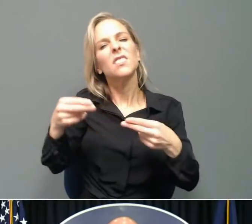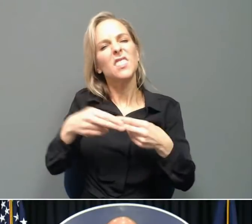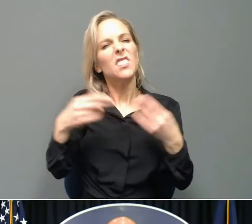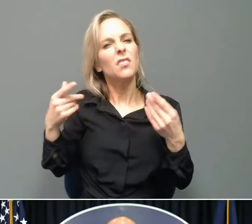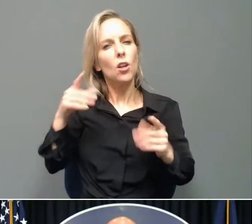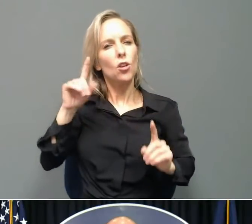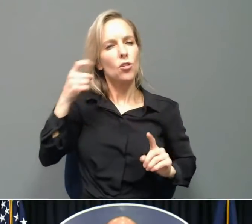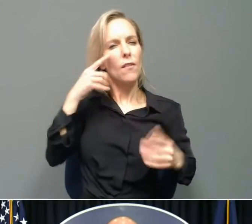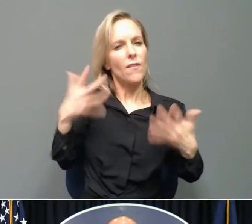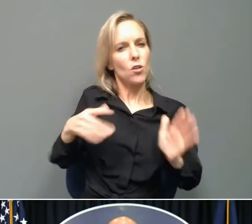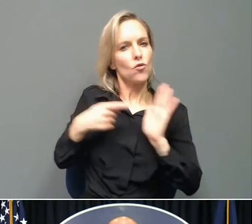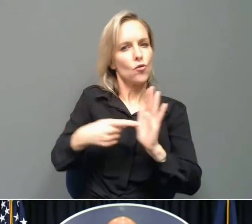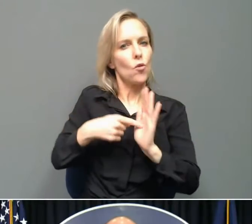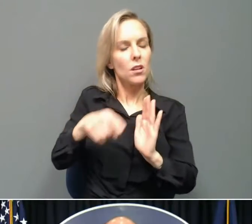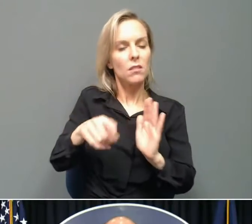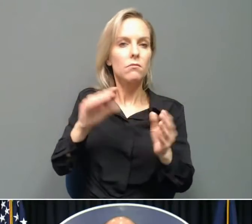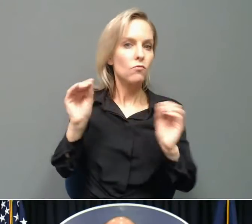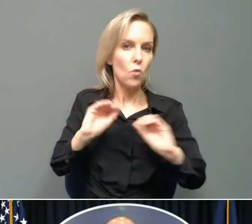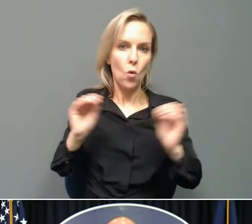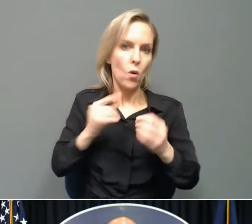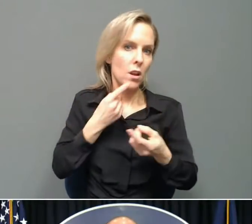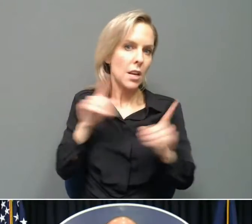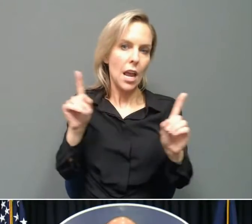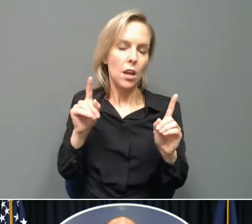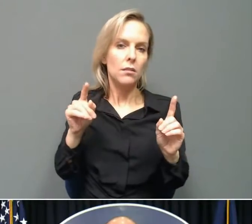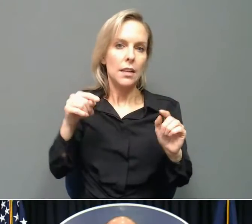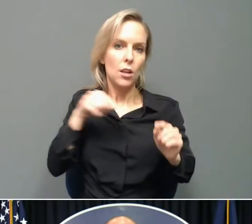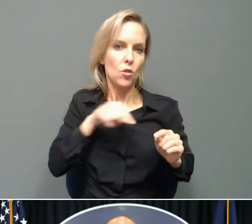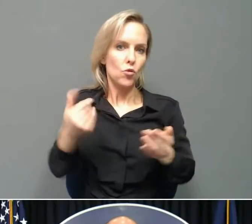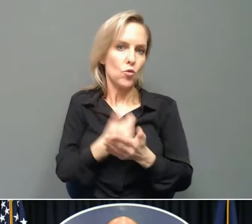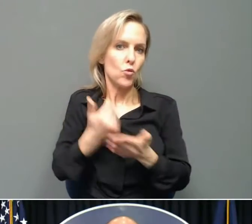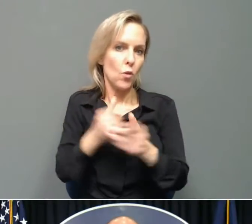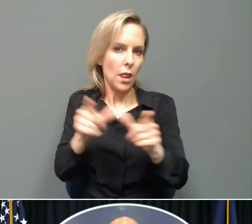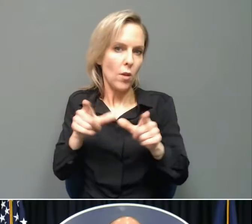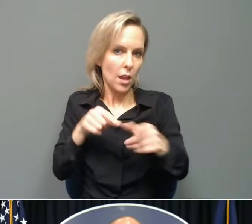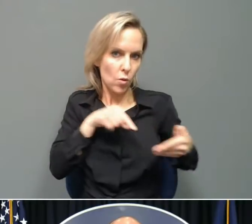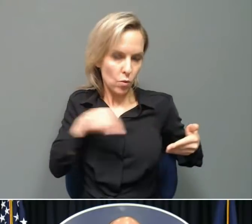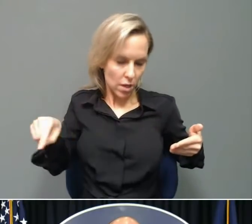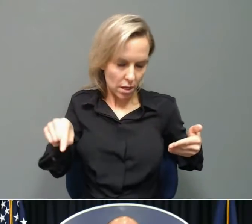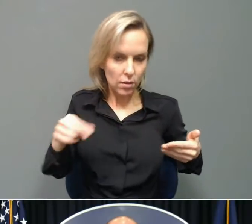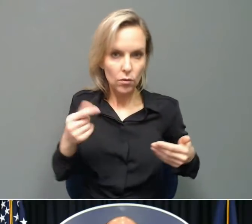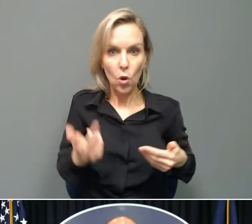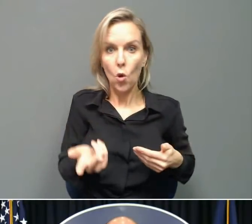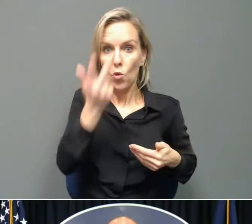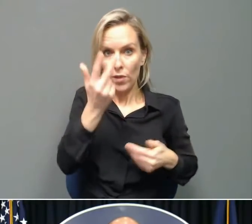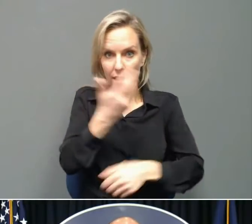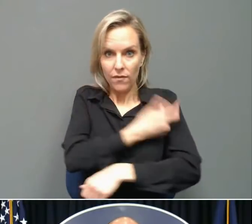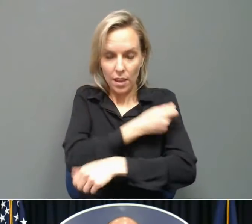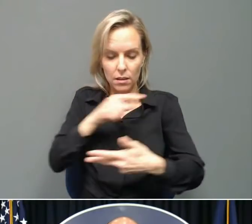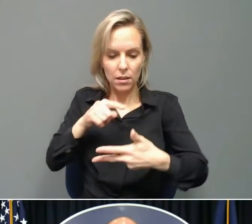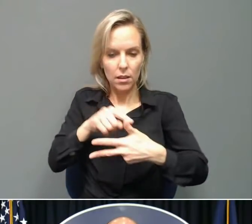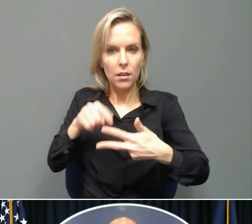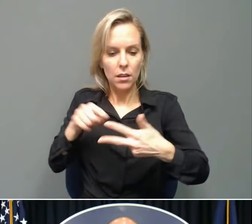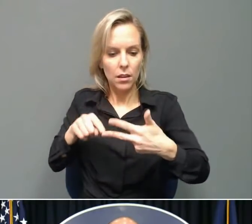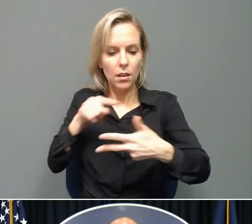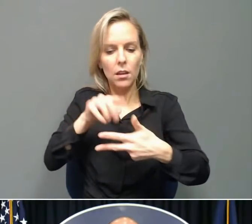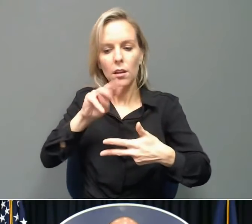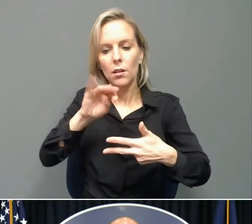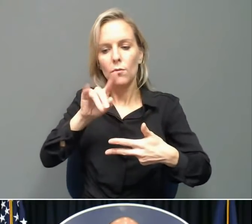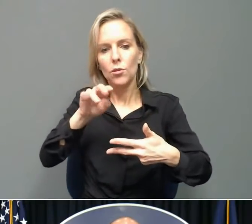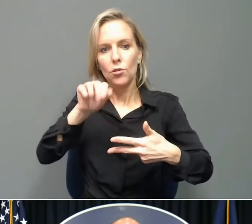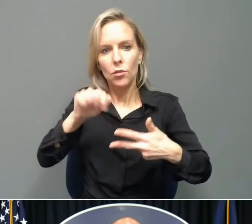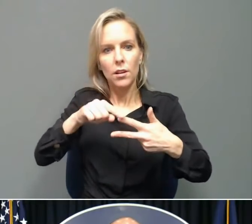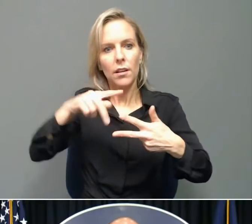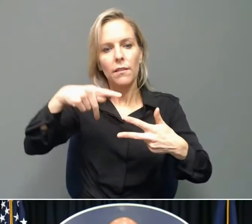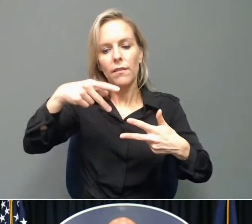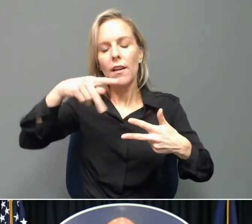We aren't announcing any new locations this week. So we get 3 vaccines now: Moderna, Pfizer, and Johnson & Johnson.